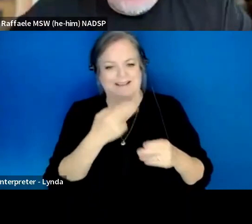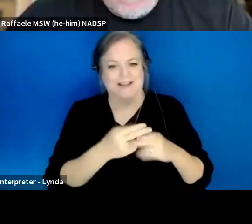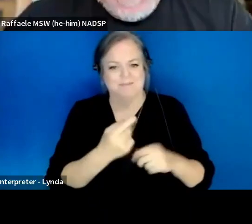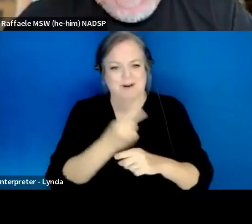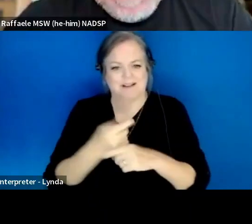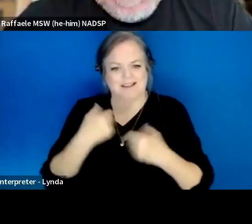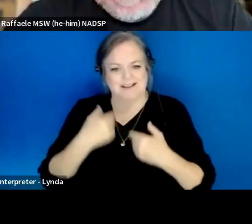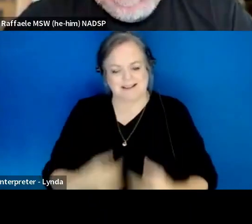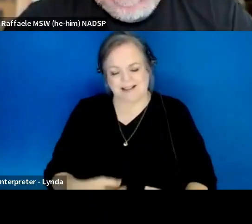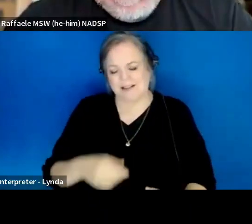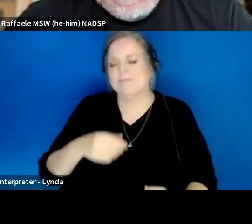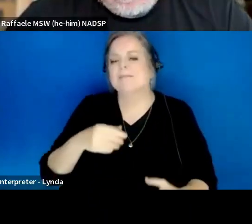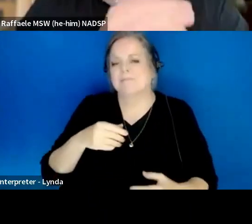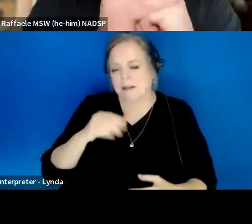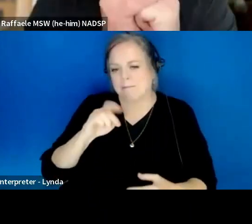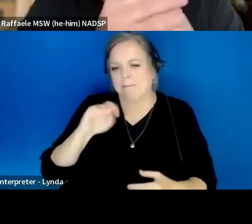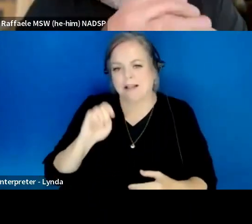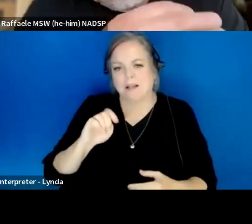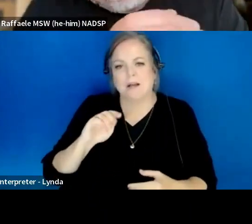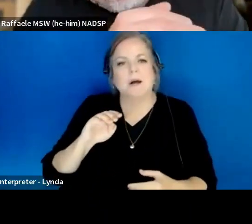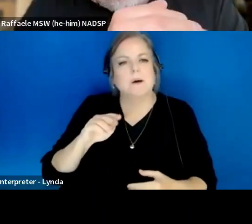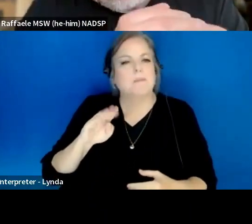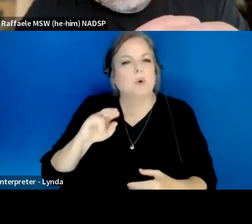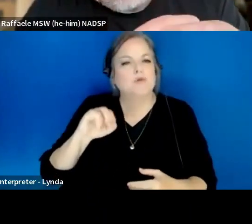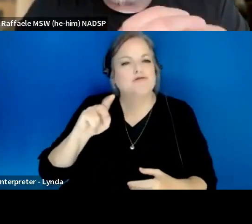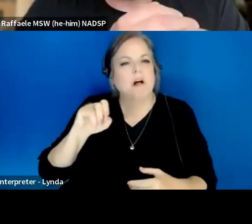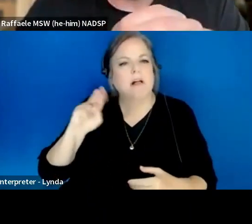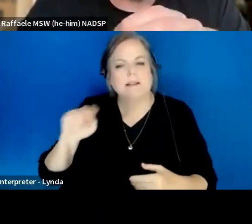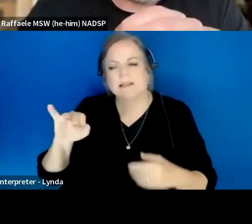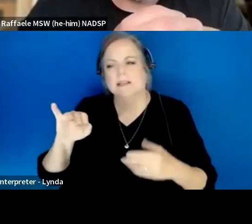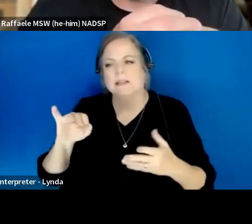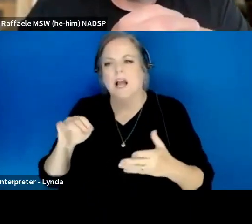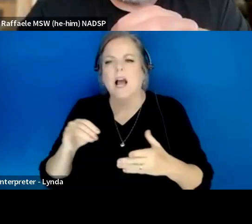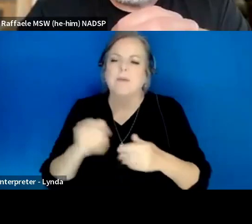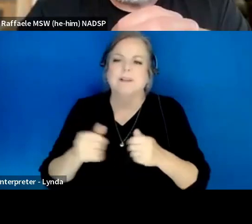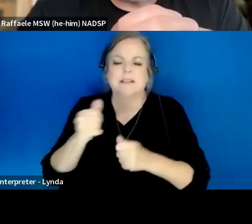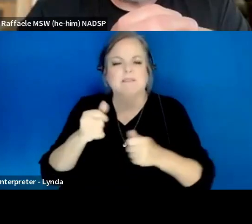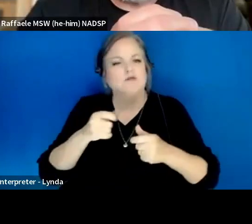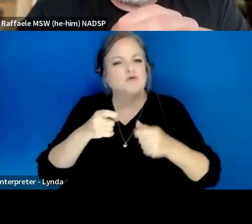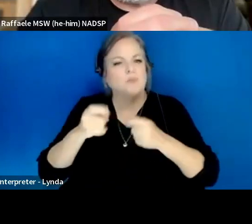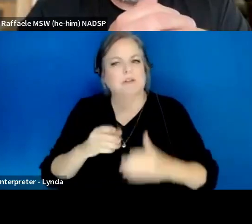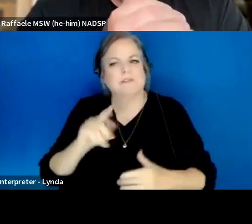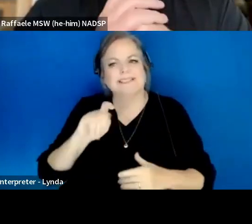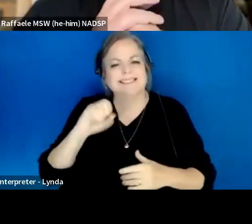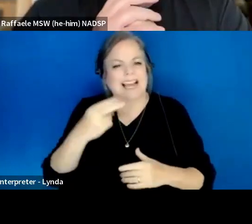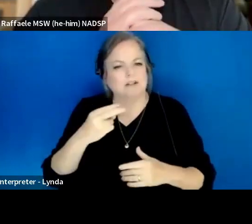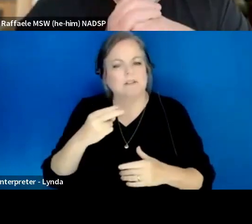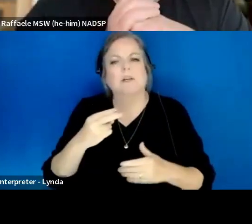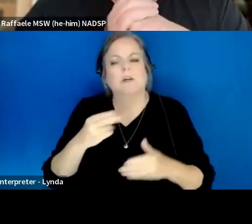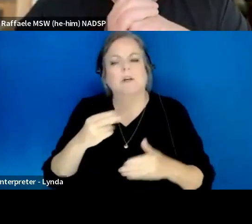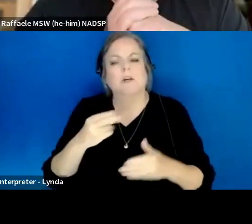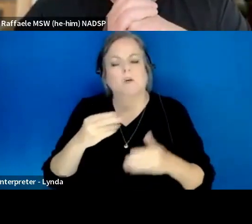Mike Brojali. I'm the executive director of TASH. TASH, for those of you who are not familiar, we advance equity, opportunity, and inclusion